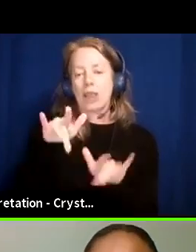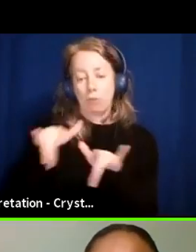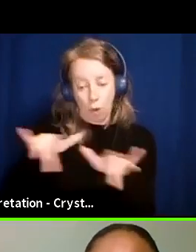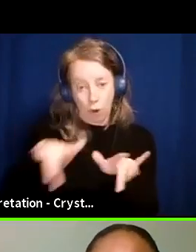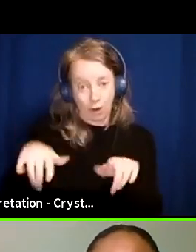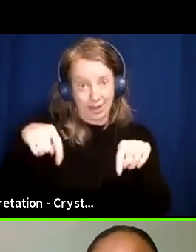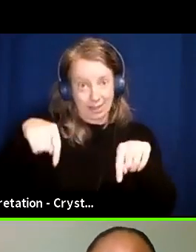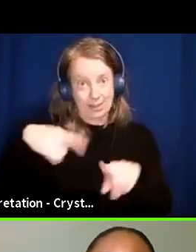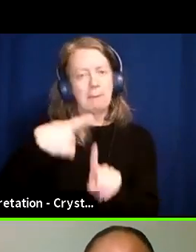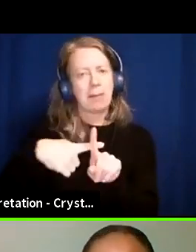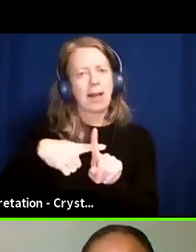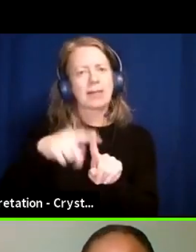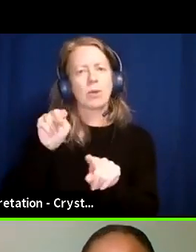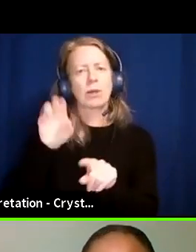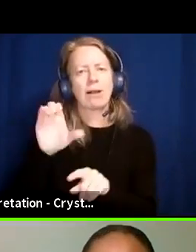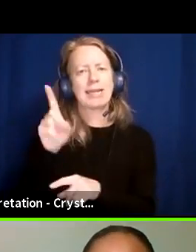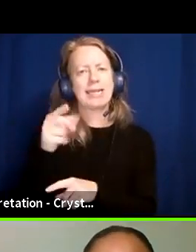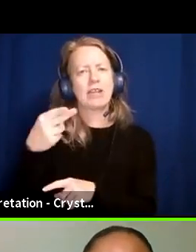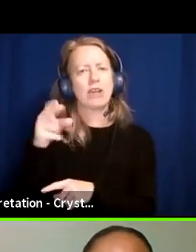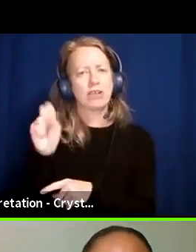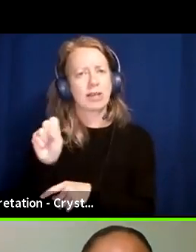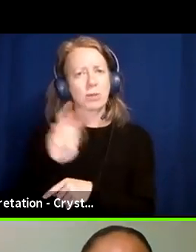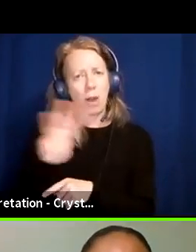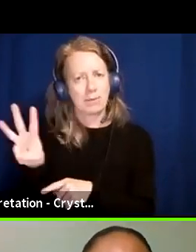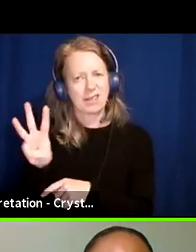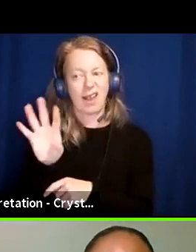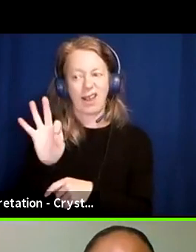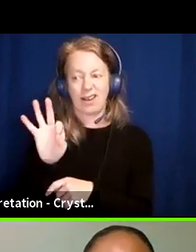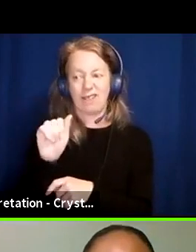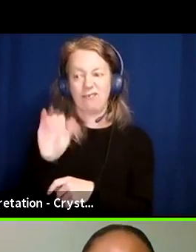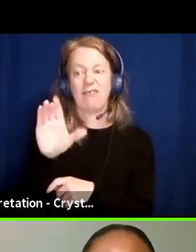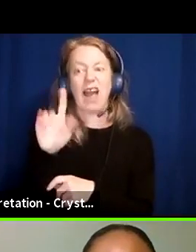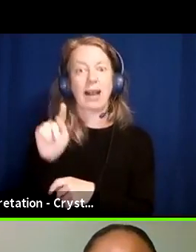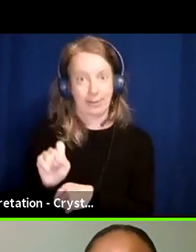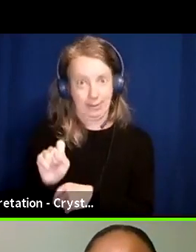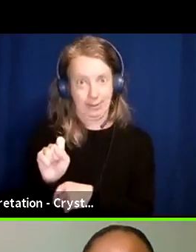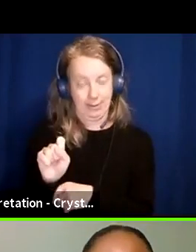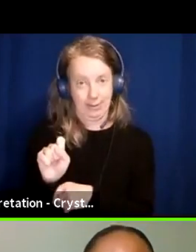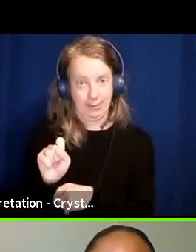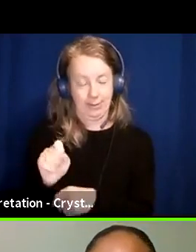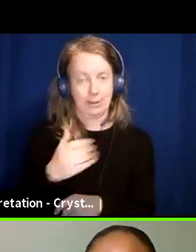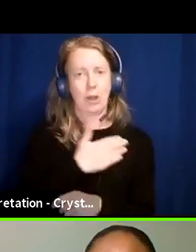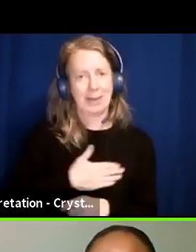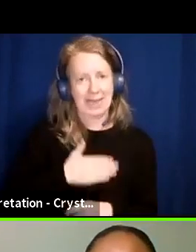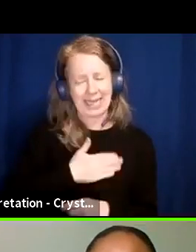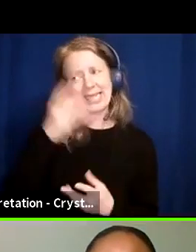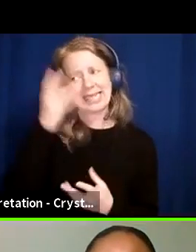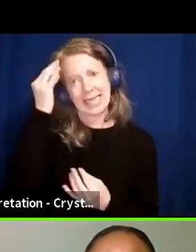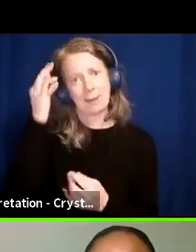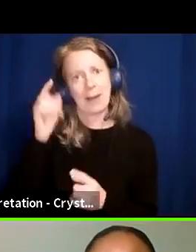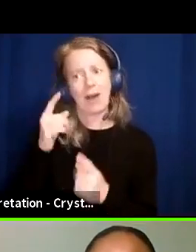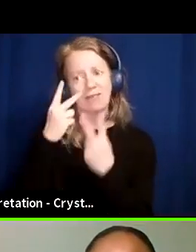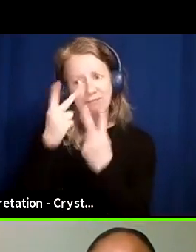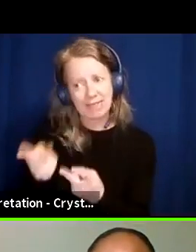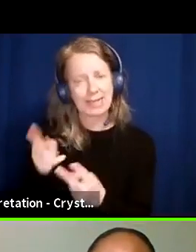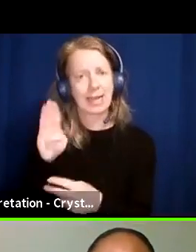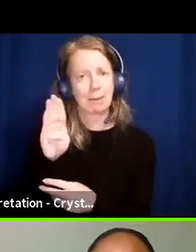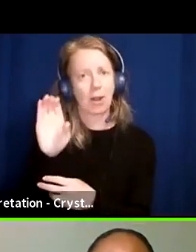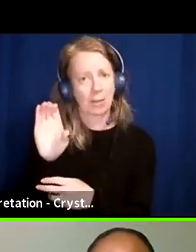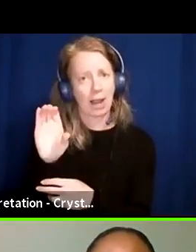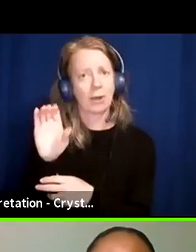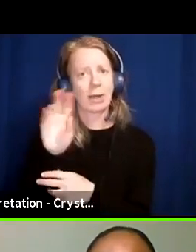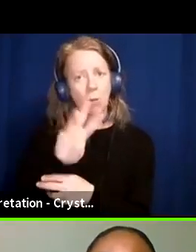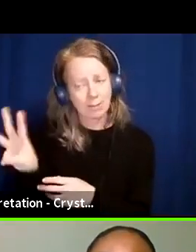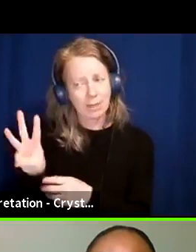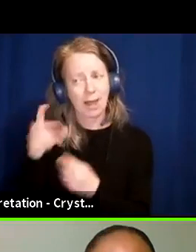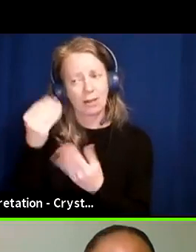DHHS website is the facts. So please consider going there. There's lots of information in English and many of